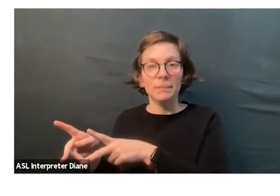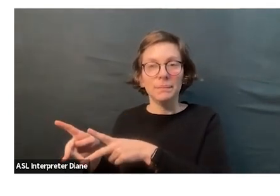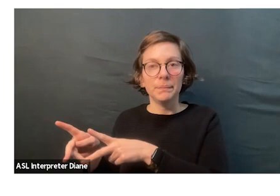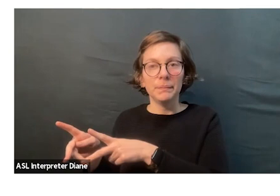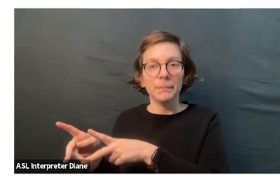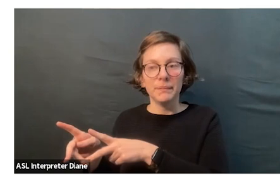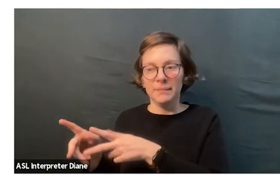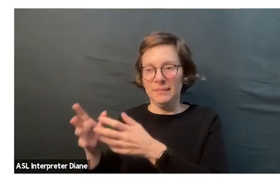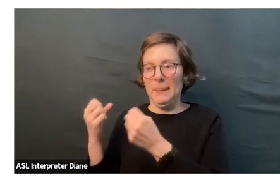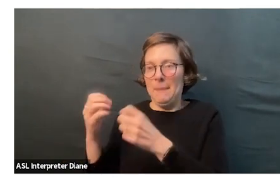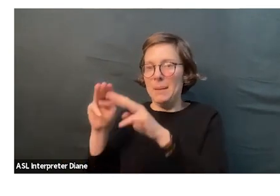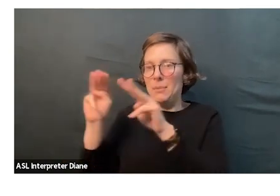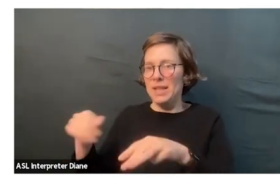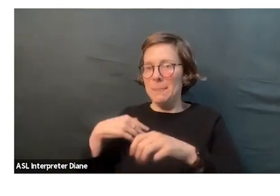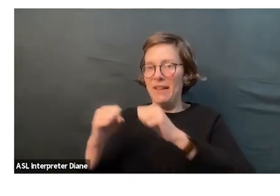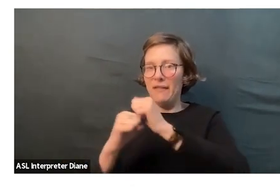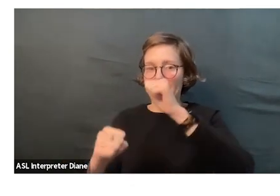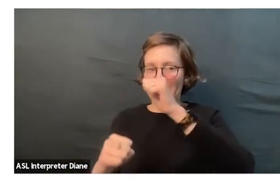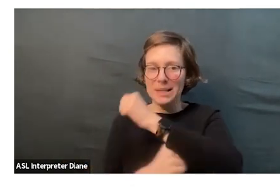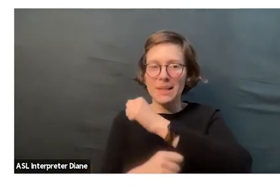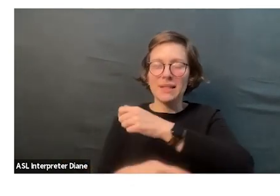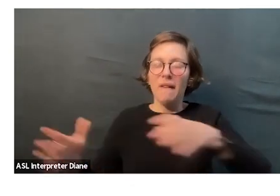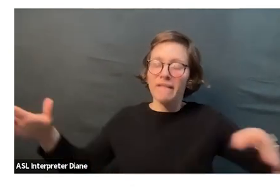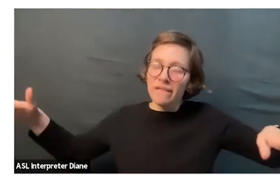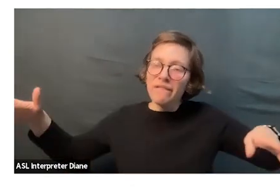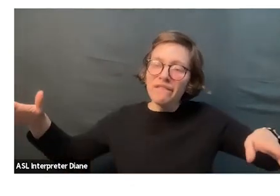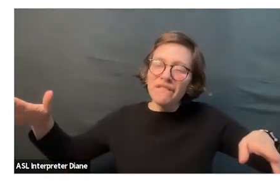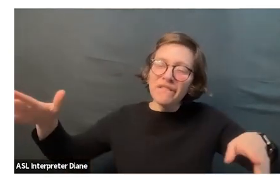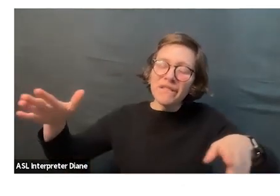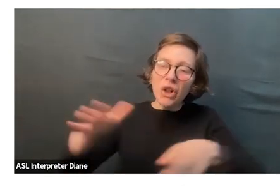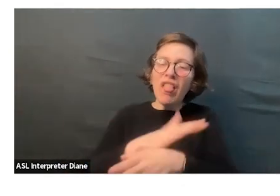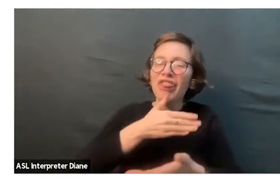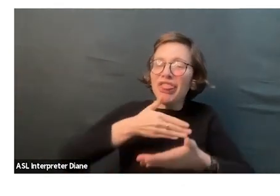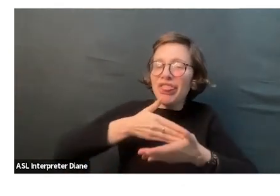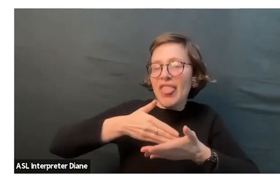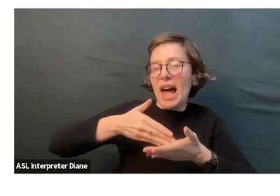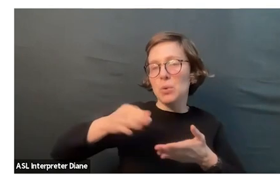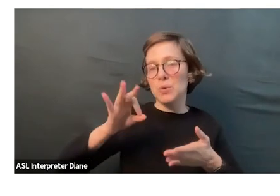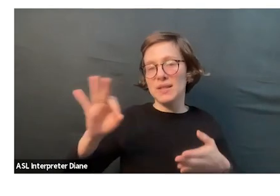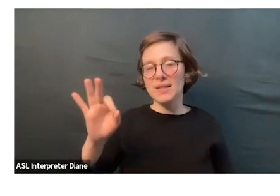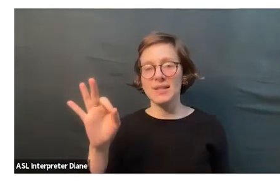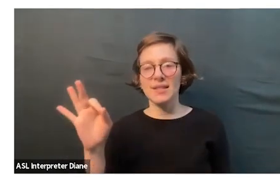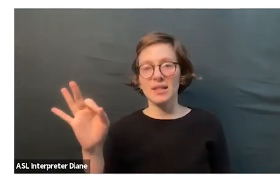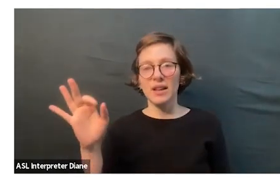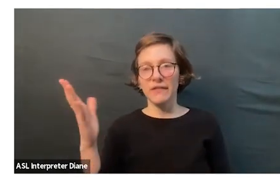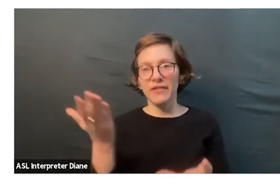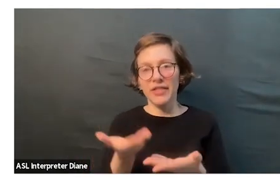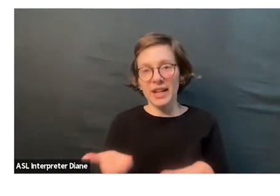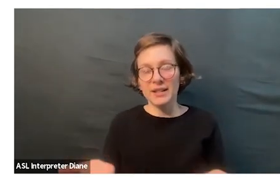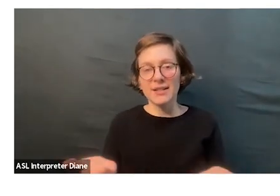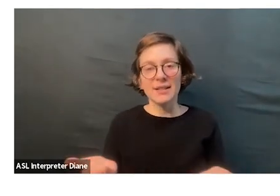bird is kind of one of the main symbols of extinct species that we have, and there's